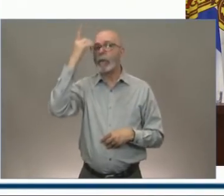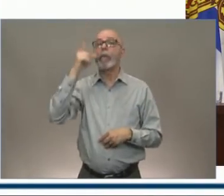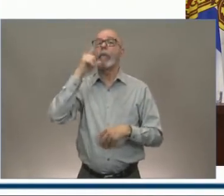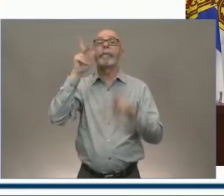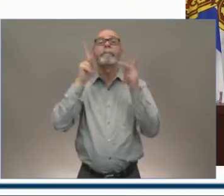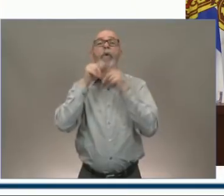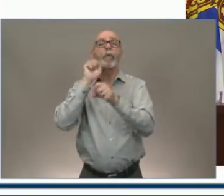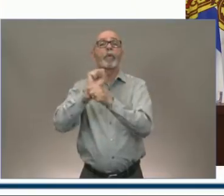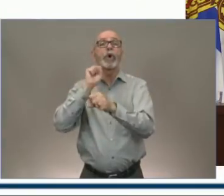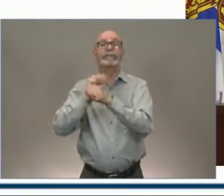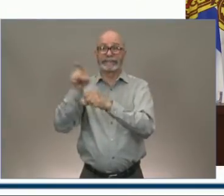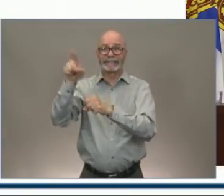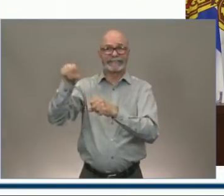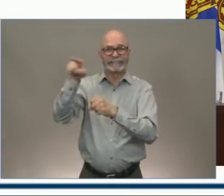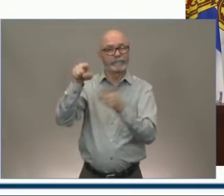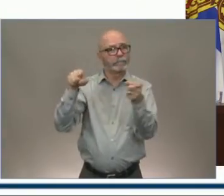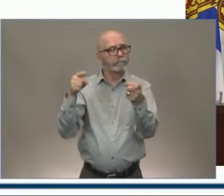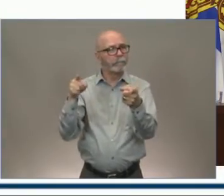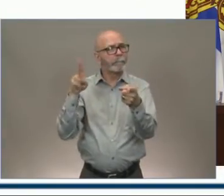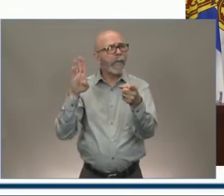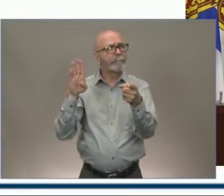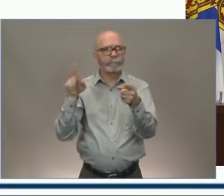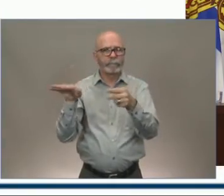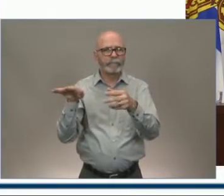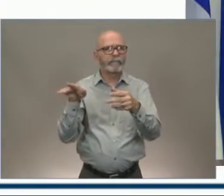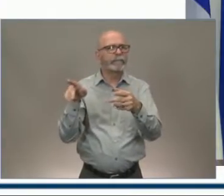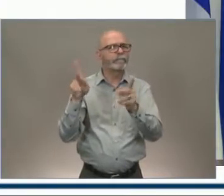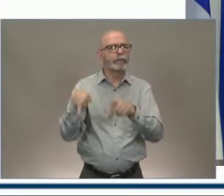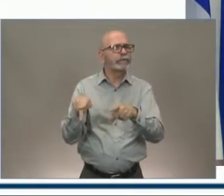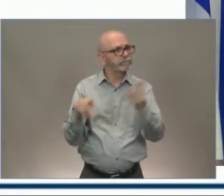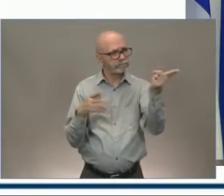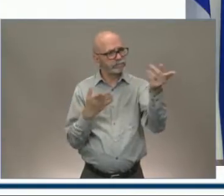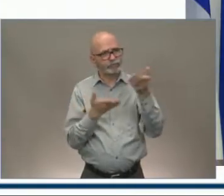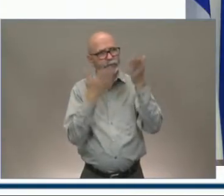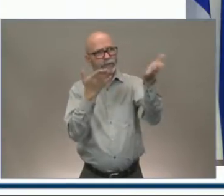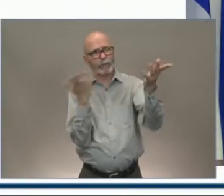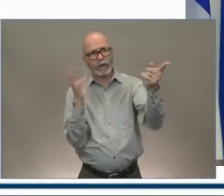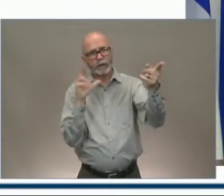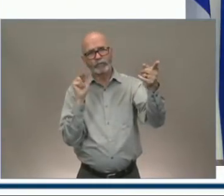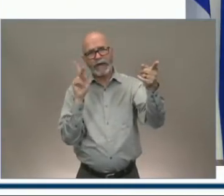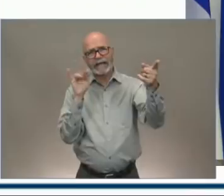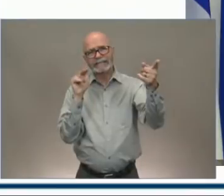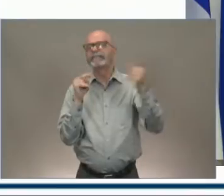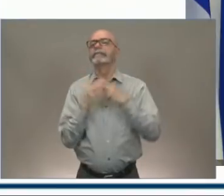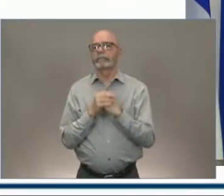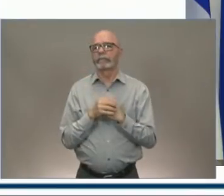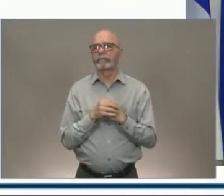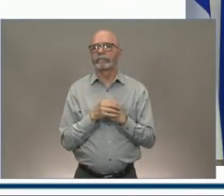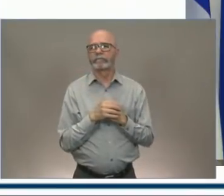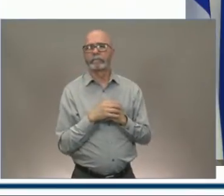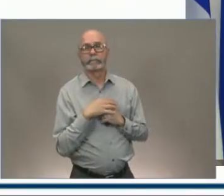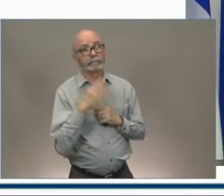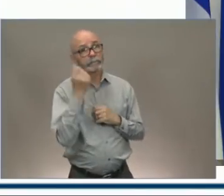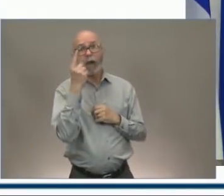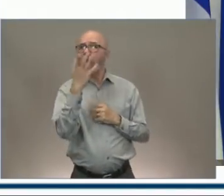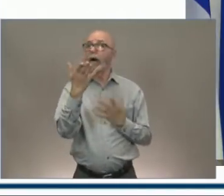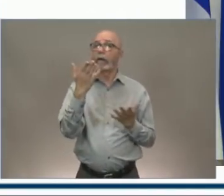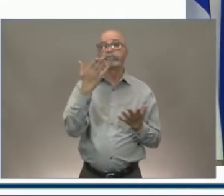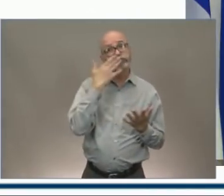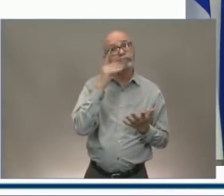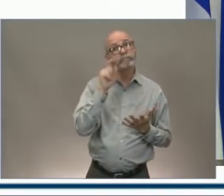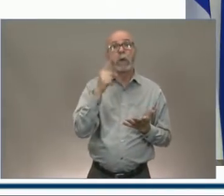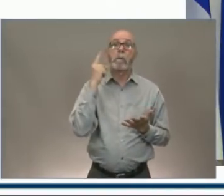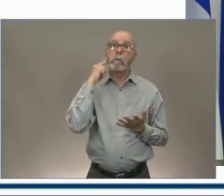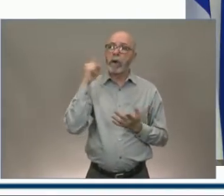Premier? Well, it's good to hear that businesses are continuously looking at benefits provided to their